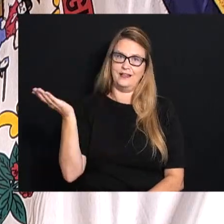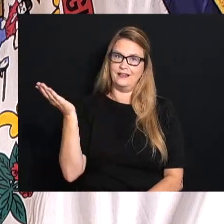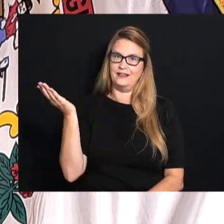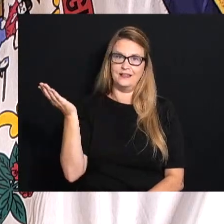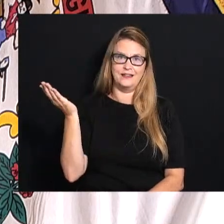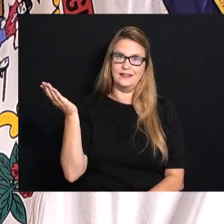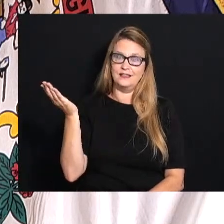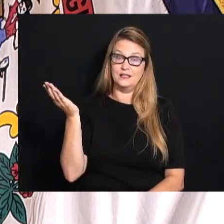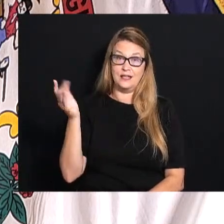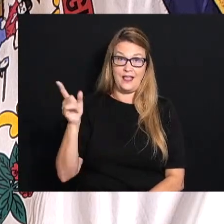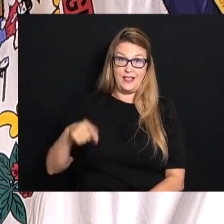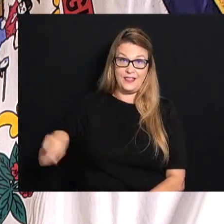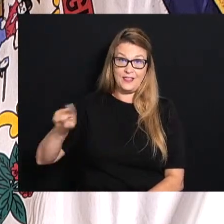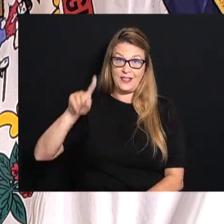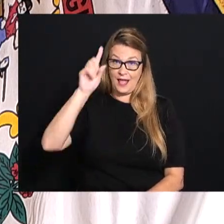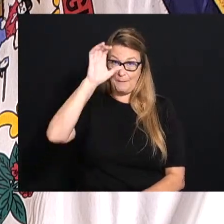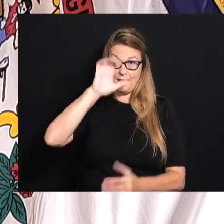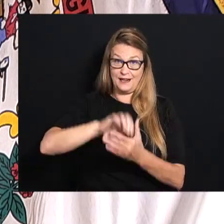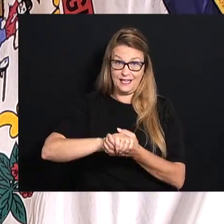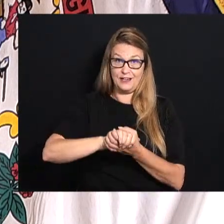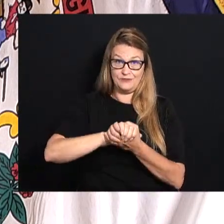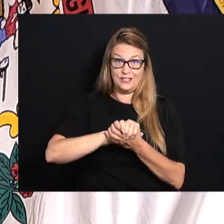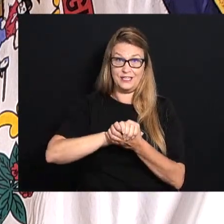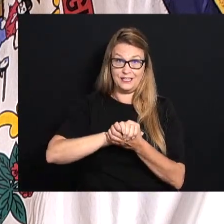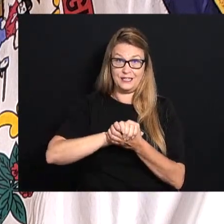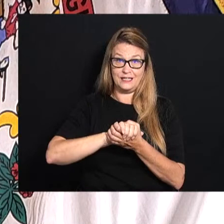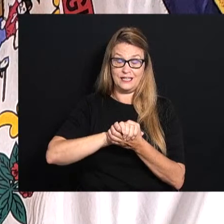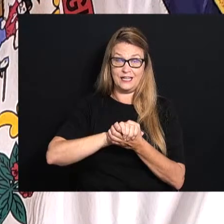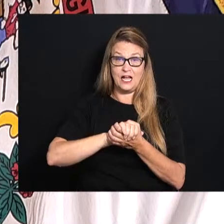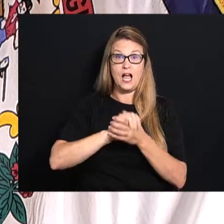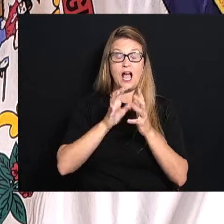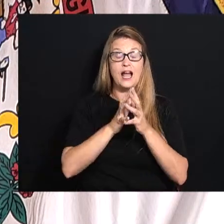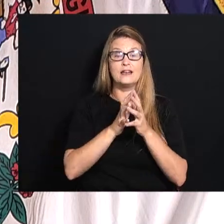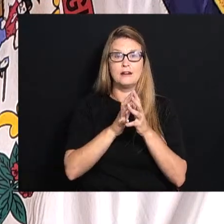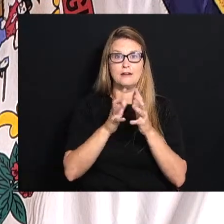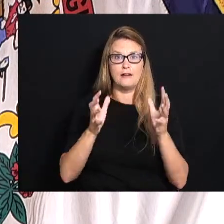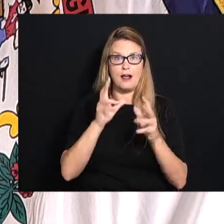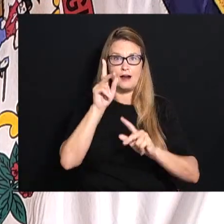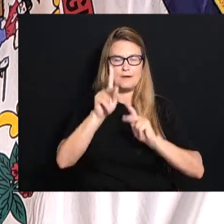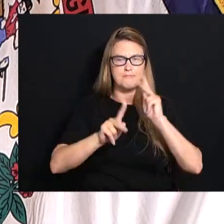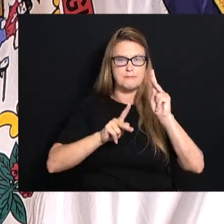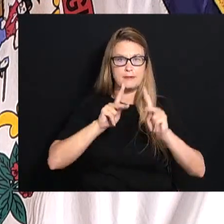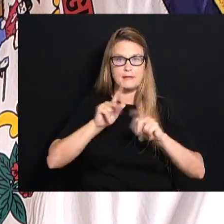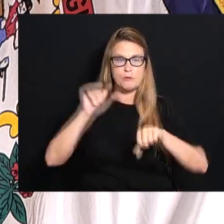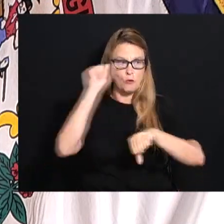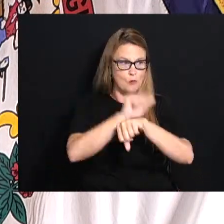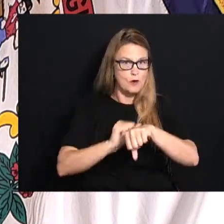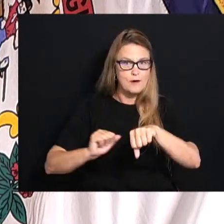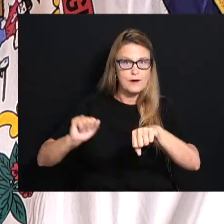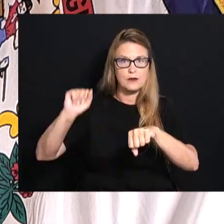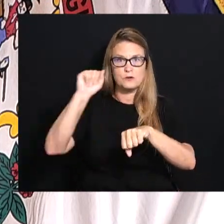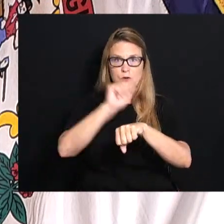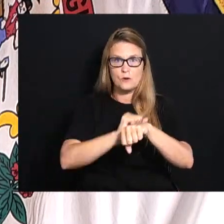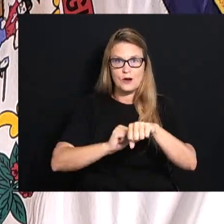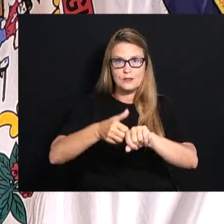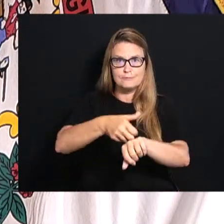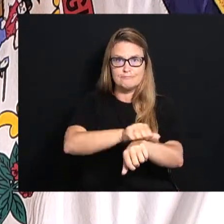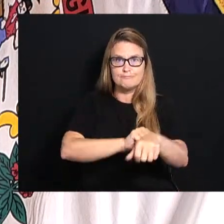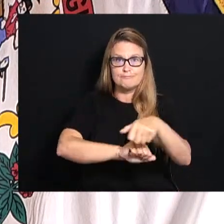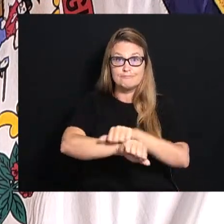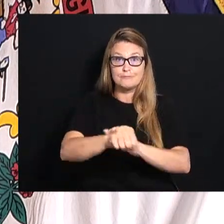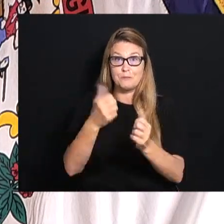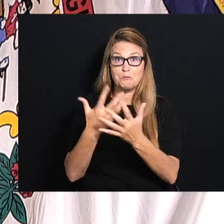truly, they believed. And then a lot of people just kept digging and working and everything, and lo and behold, the prison